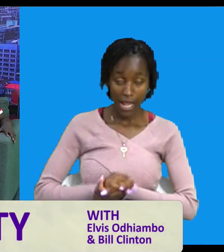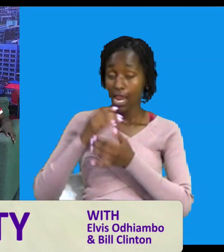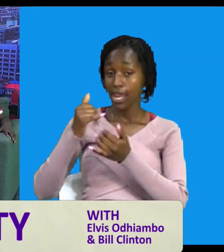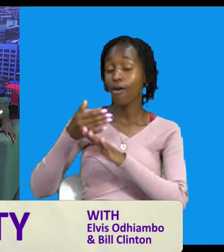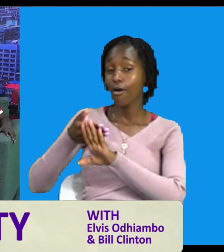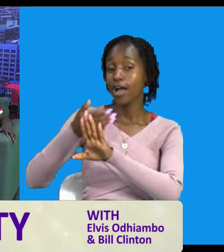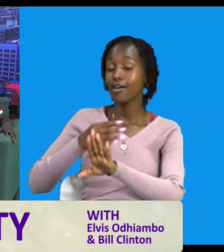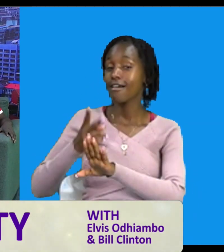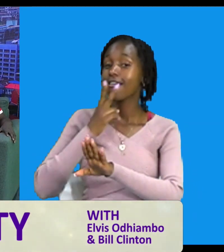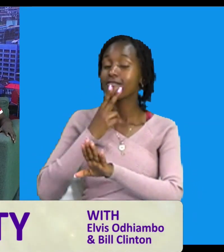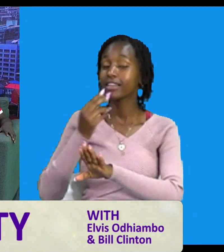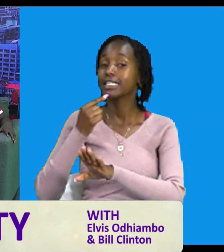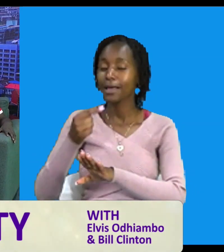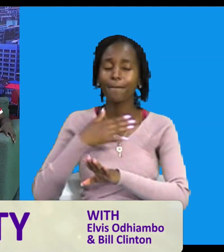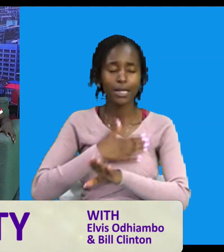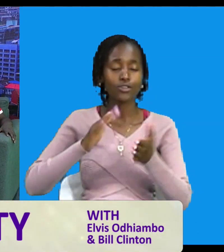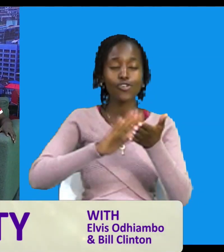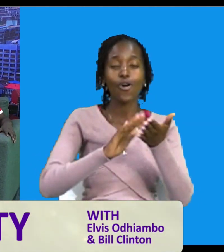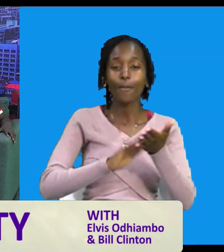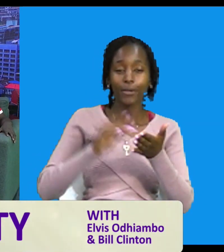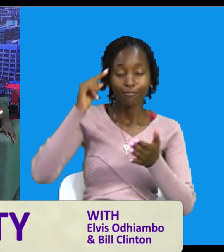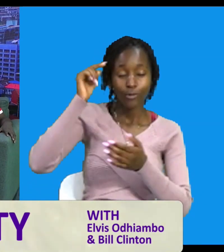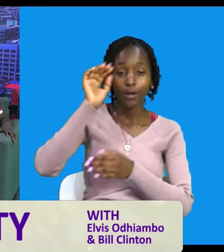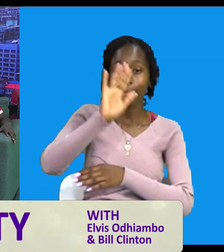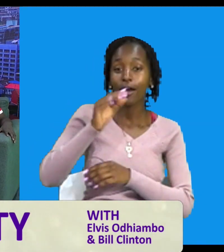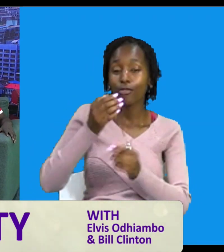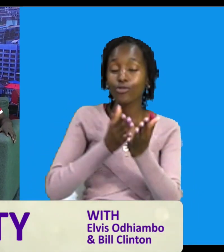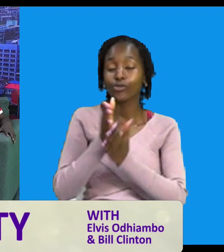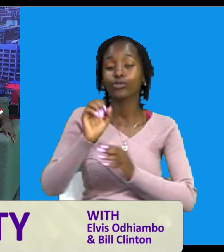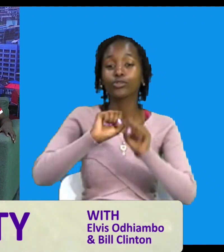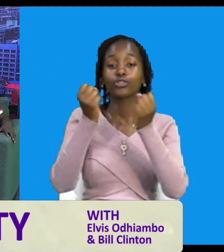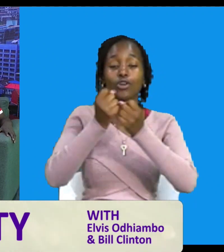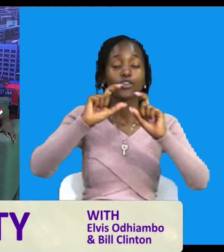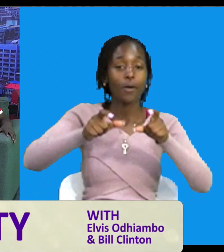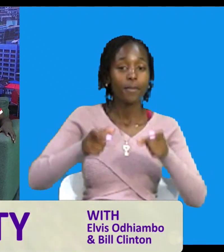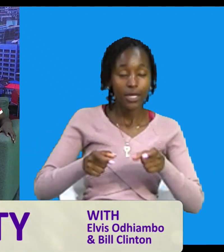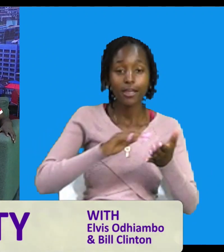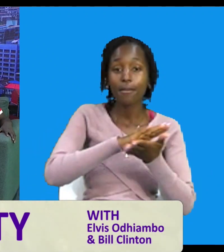said, remember to send in your thoughts and opinions through our social media platform, that is